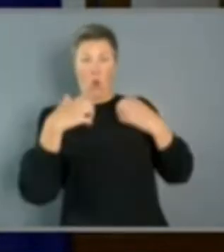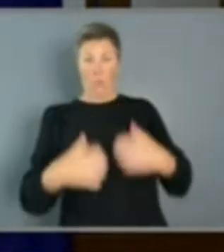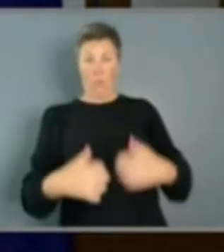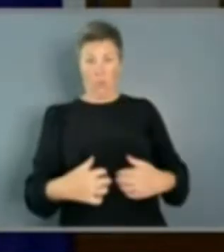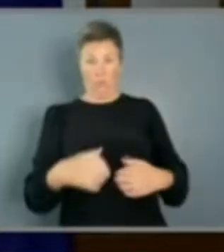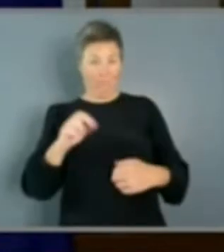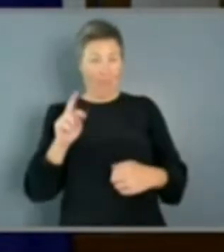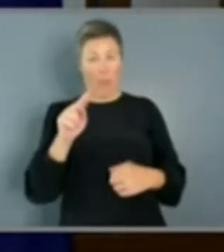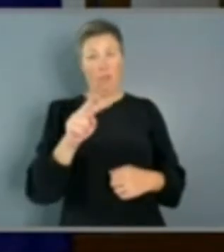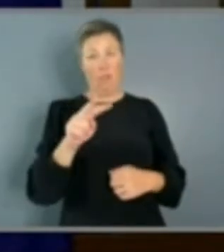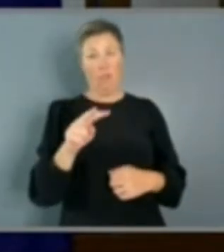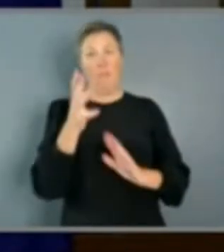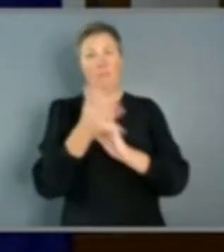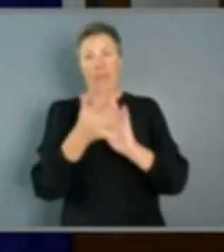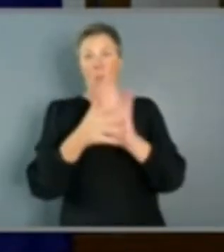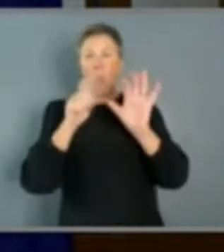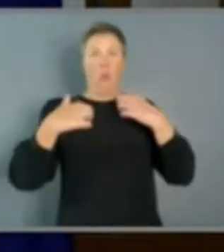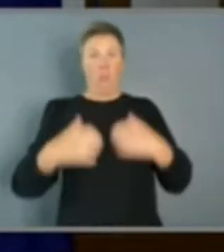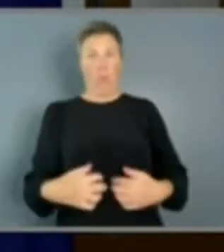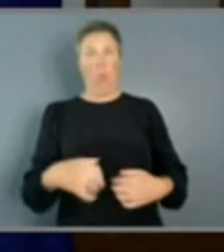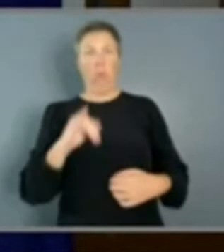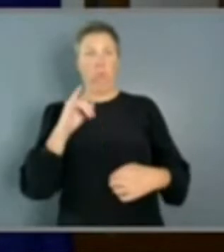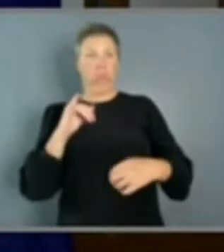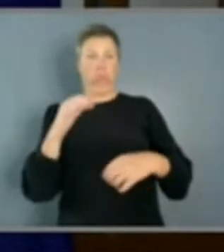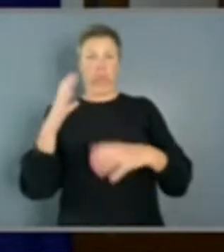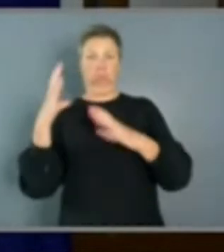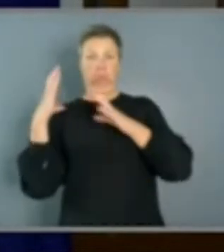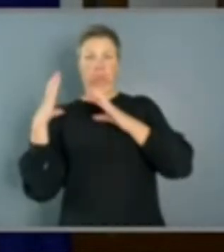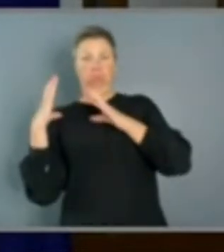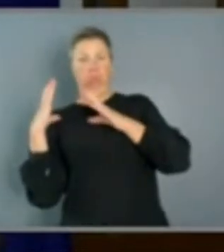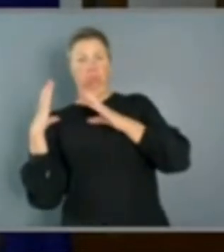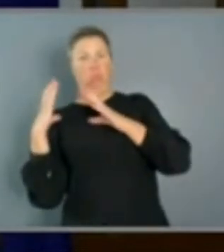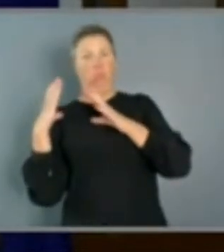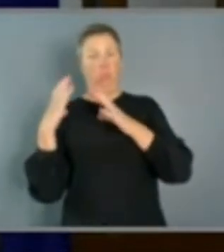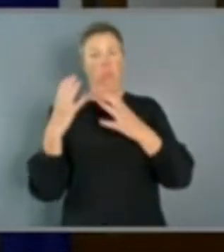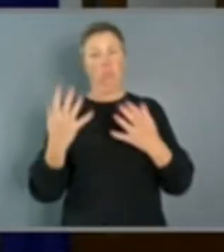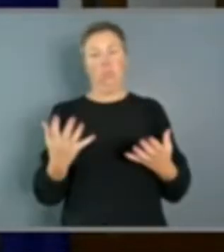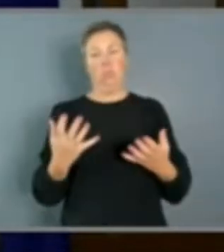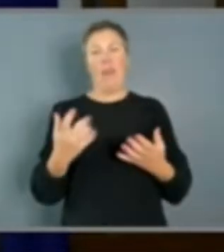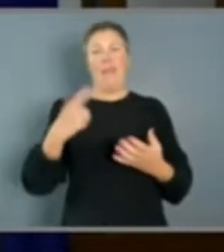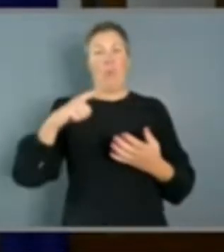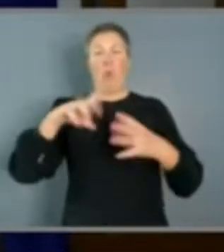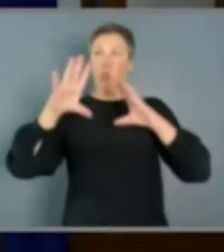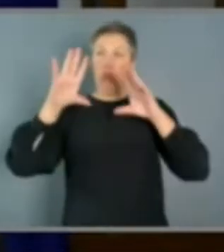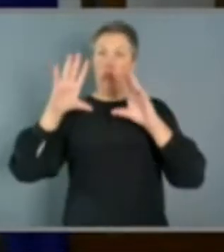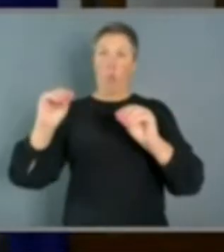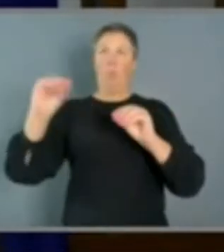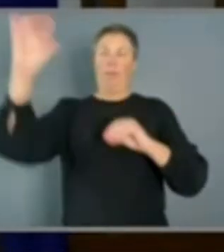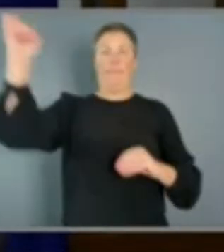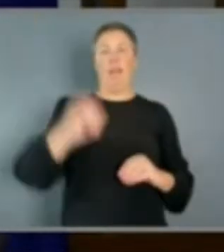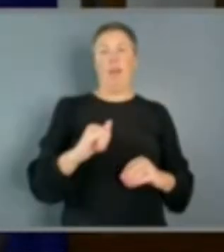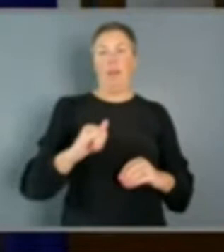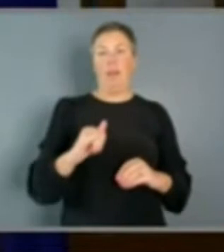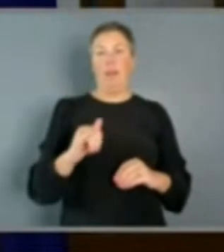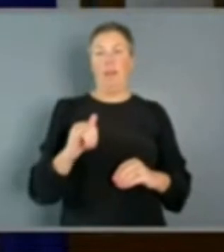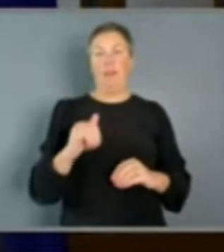on to the Queensland health system, and that's why these things make sense to do. There are now, so since the